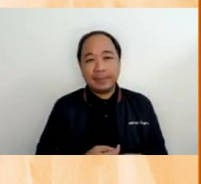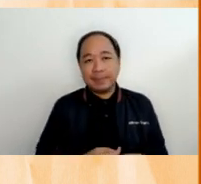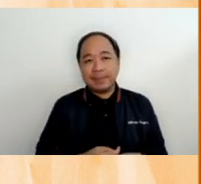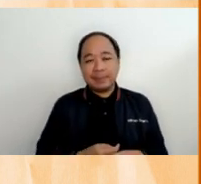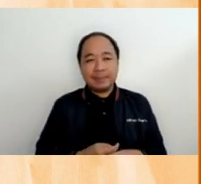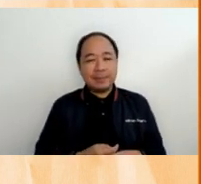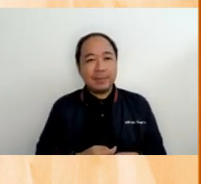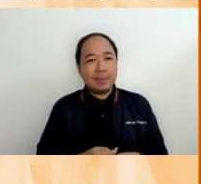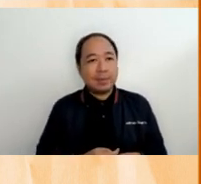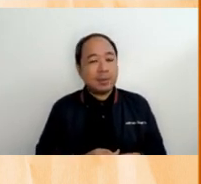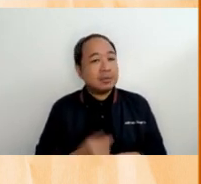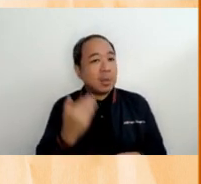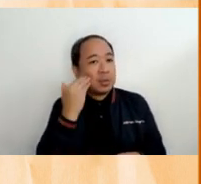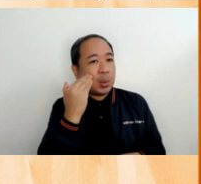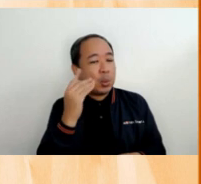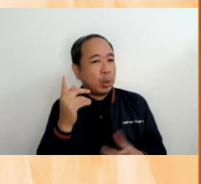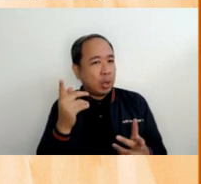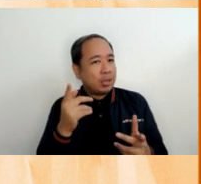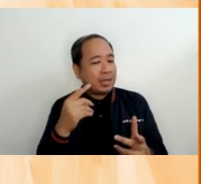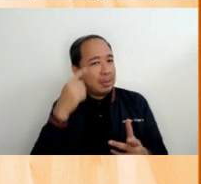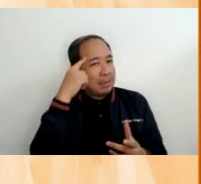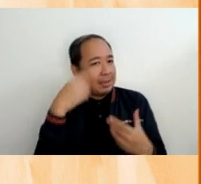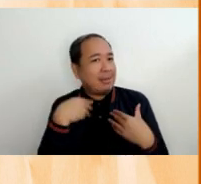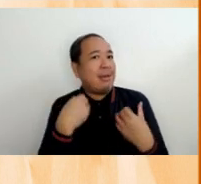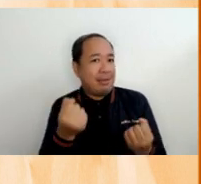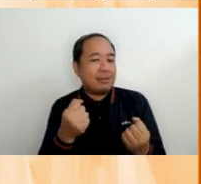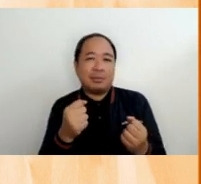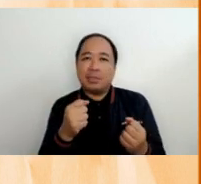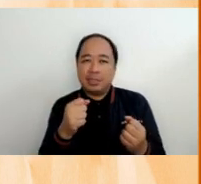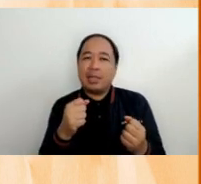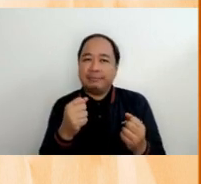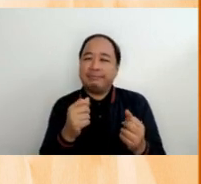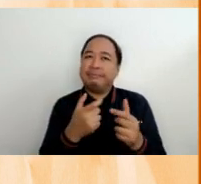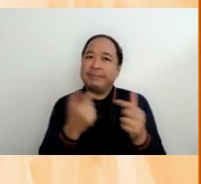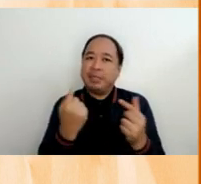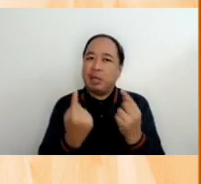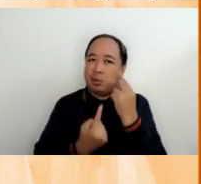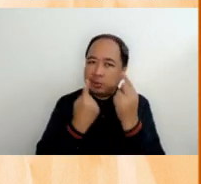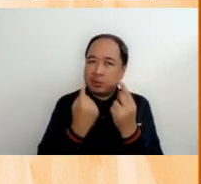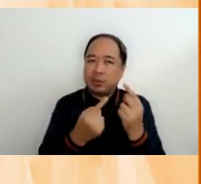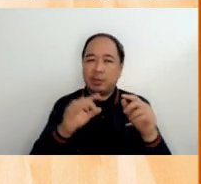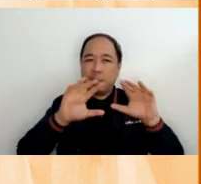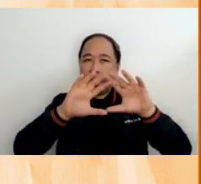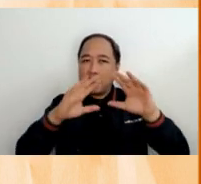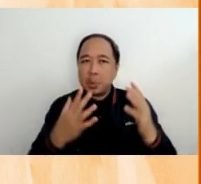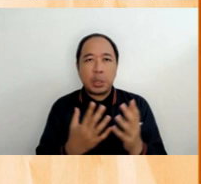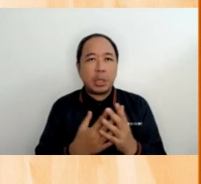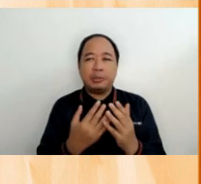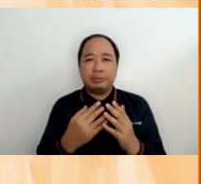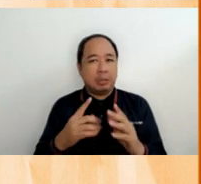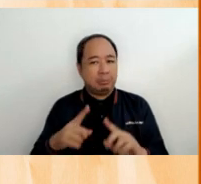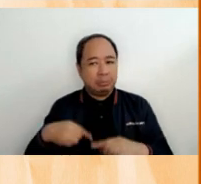and post-pandemic, as we are in it, with the lingering effects of school closures that we